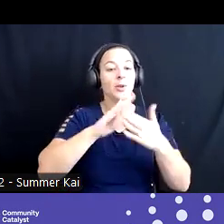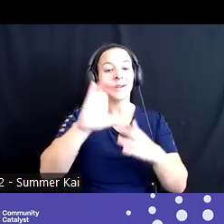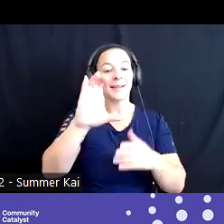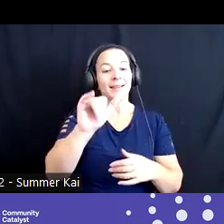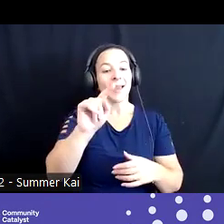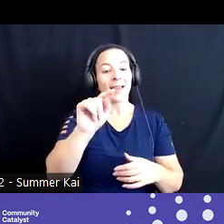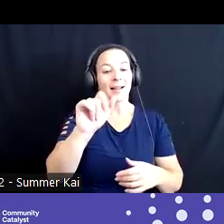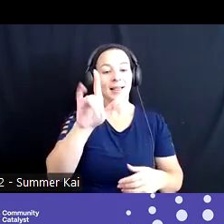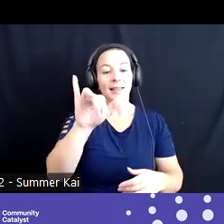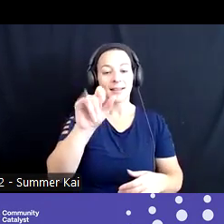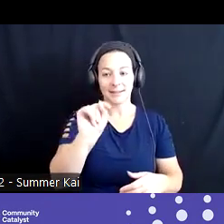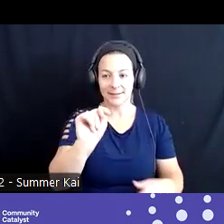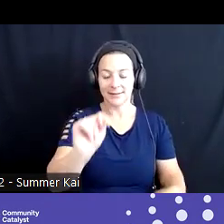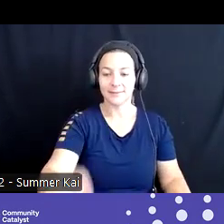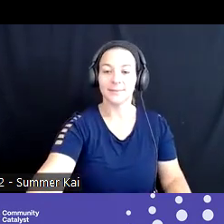could go to the next slide.